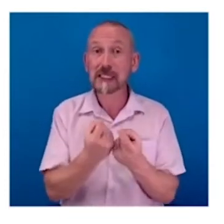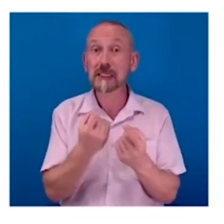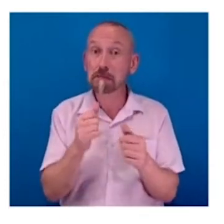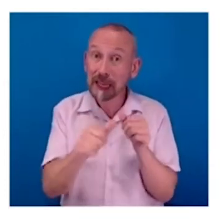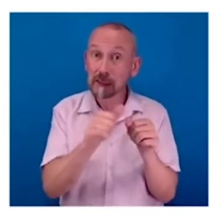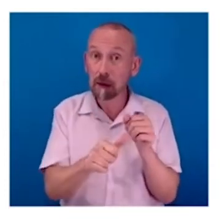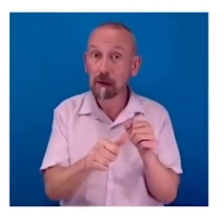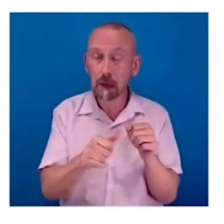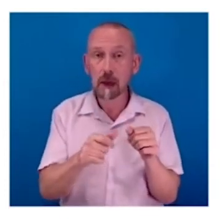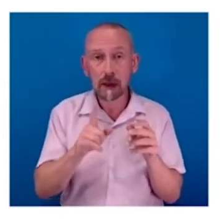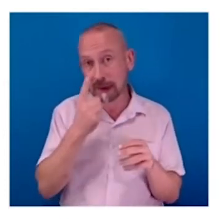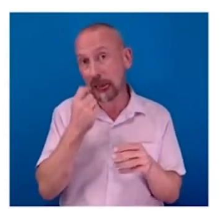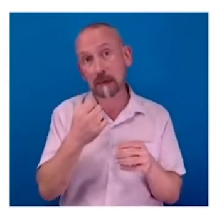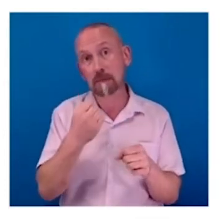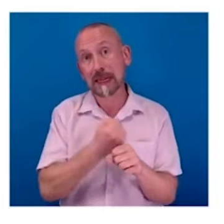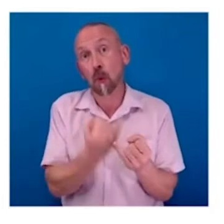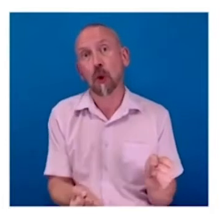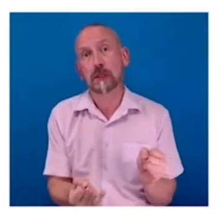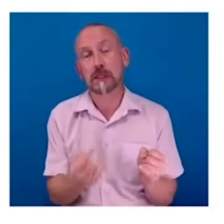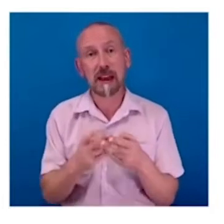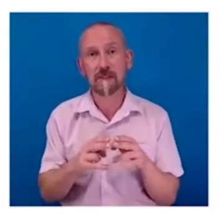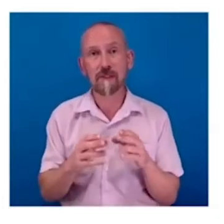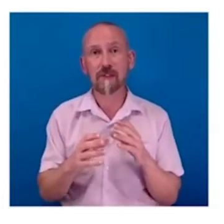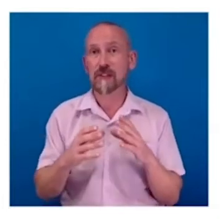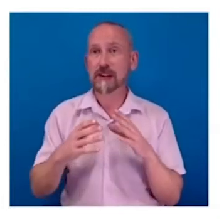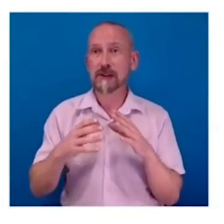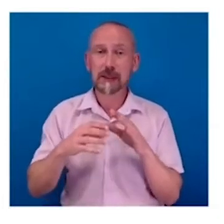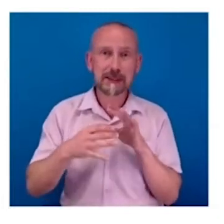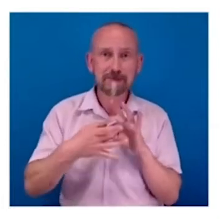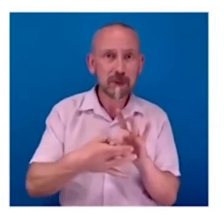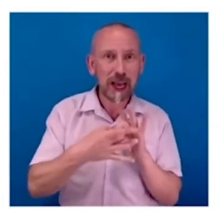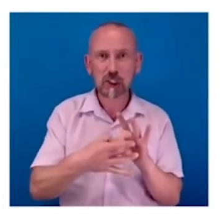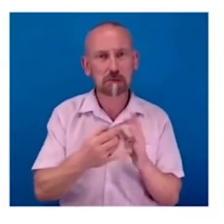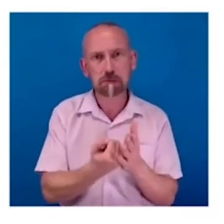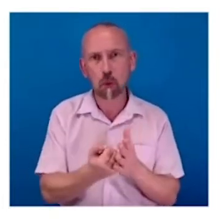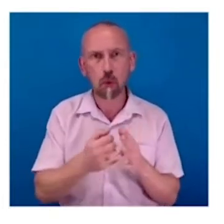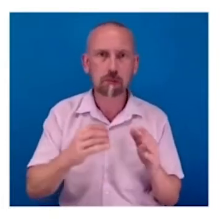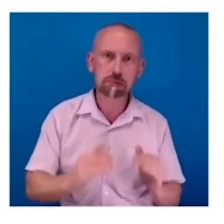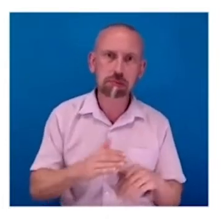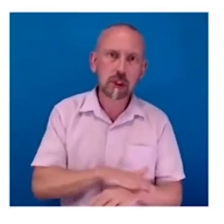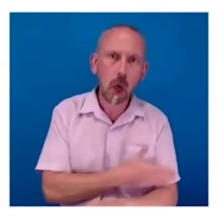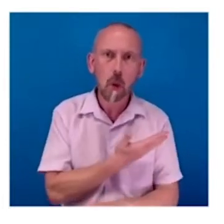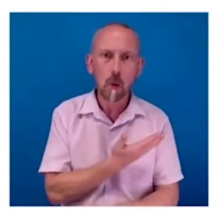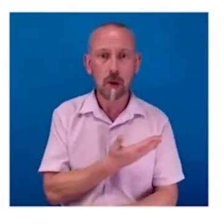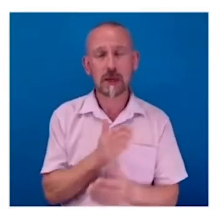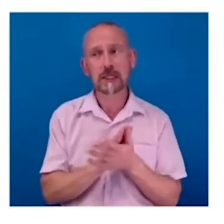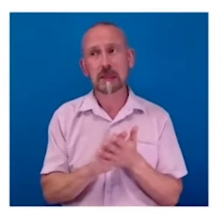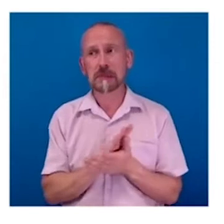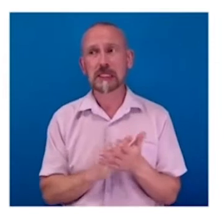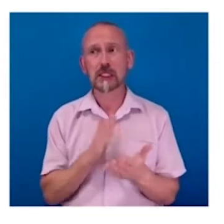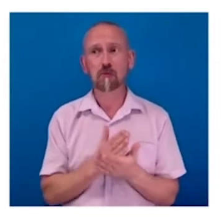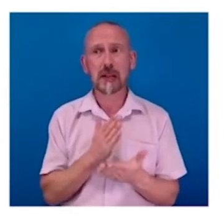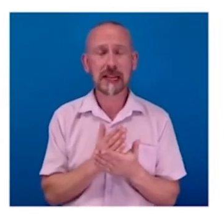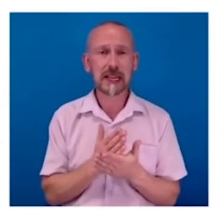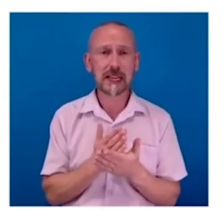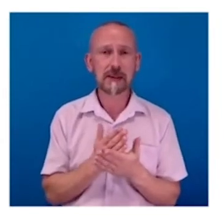is. So all of a sudden, empathy levels rose dramatically. And I think that's actually served a massive purpose to drive